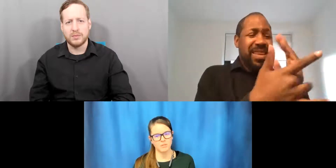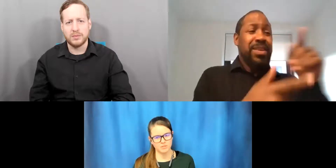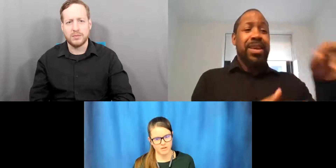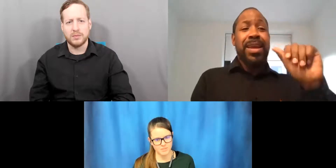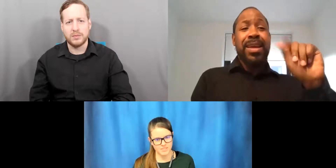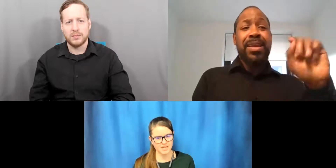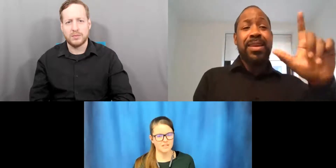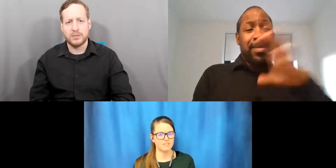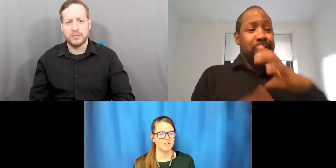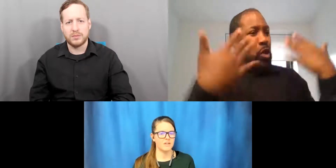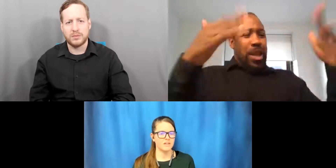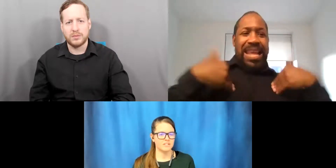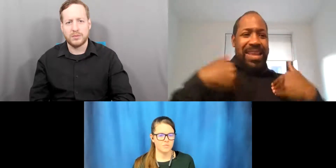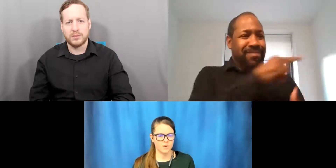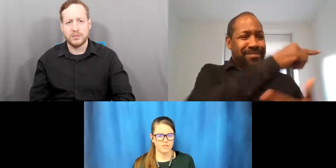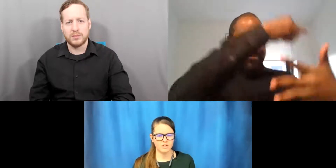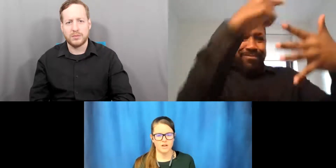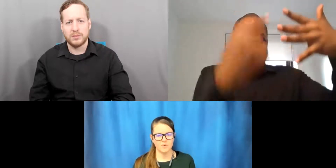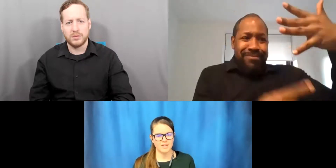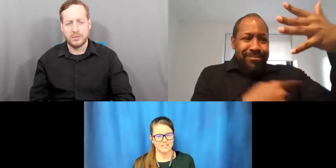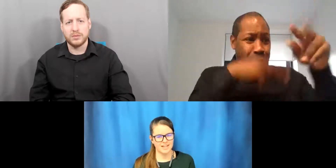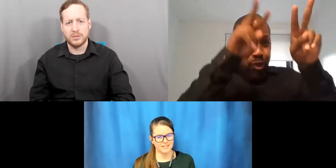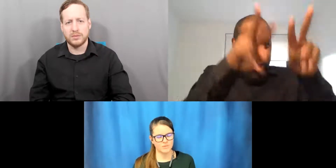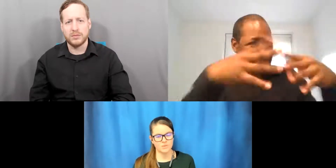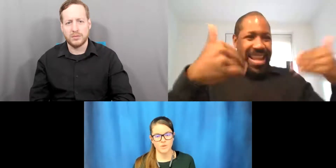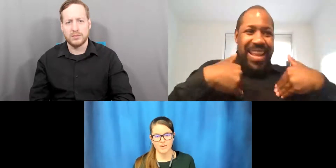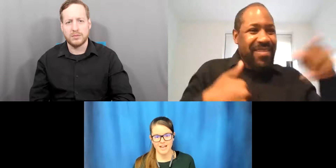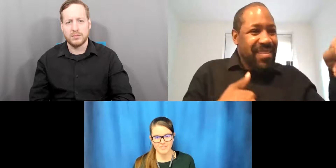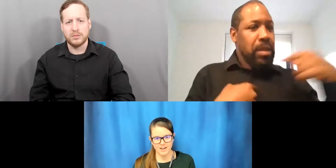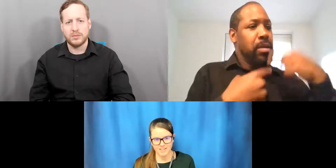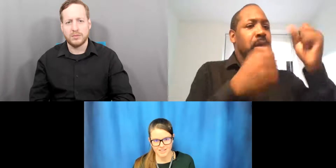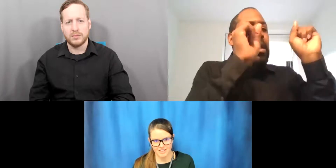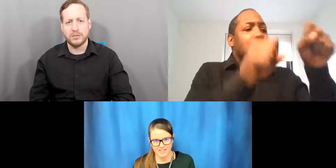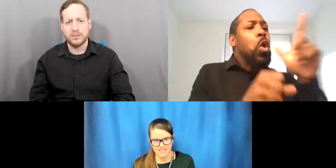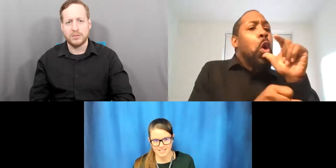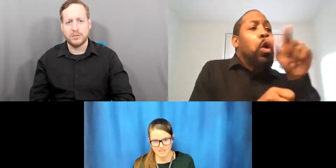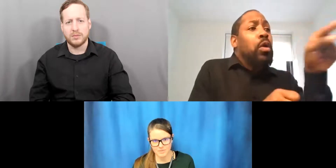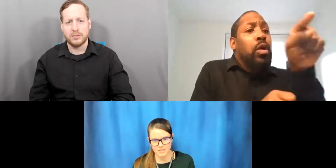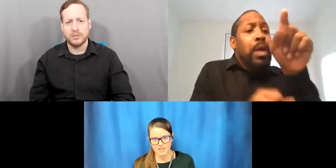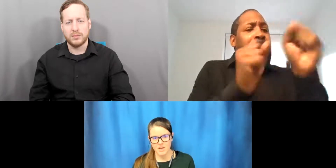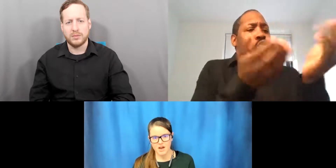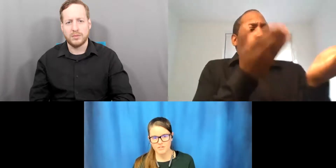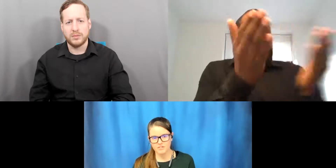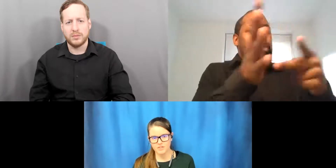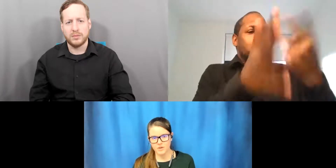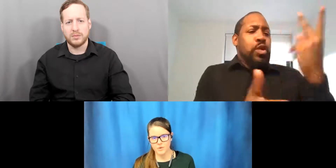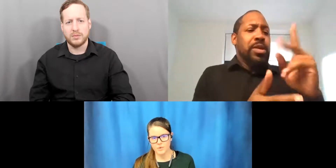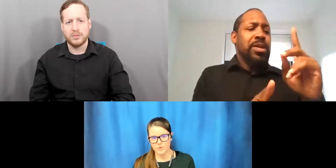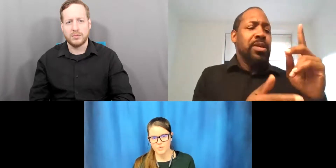like a public representative, someone who has a tech. We already have that on the TEL committee